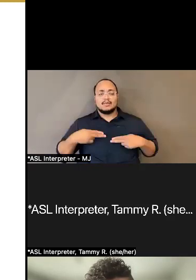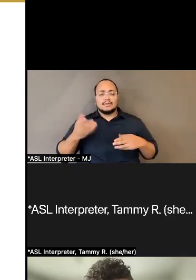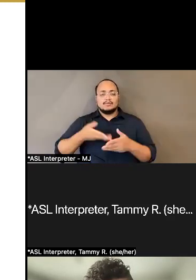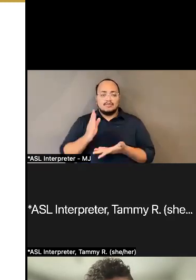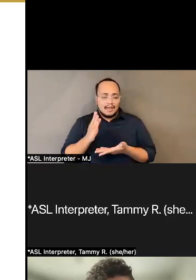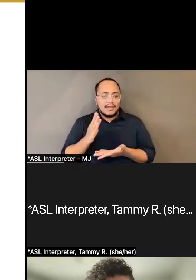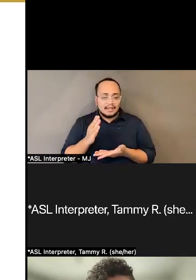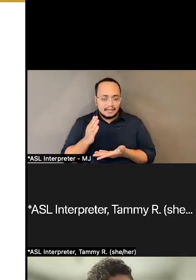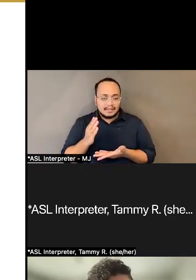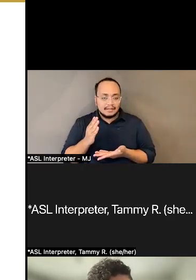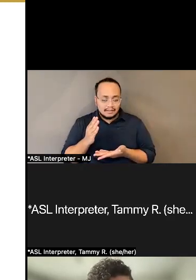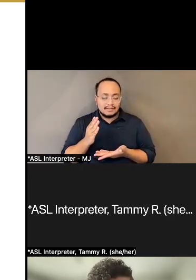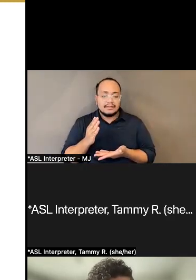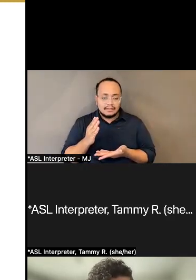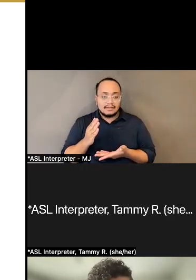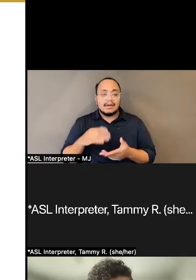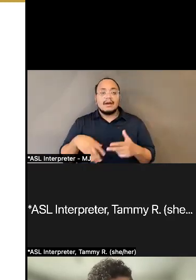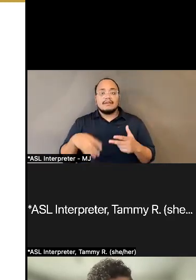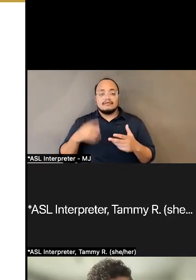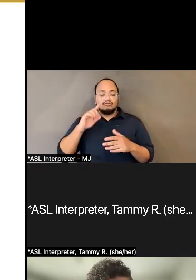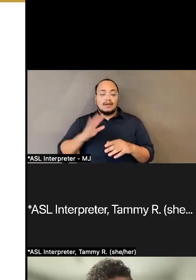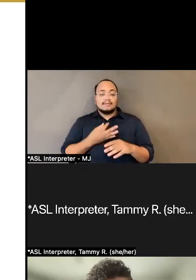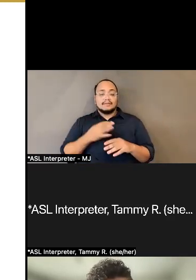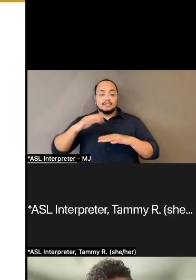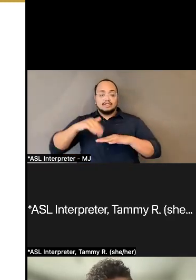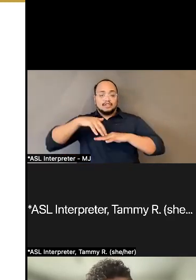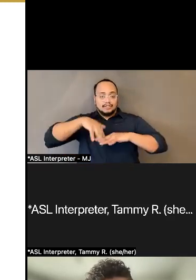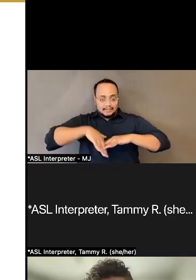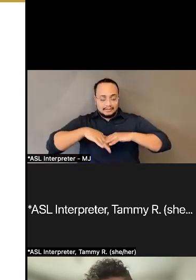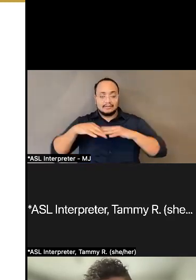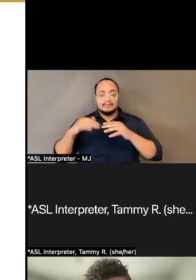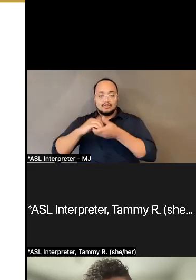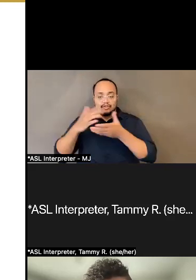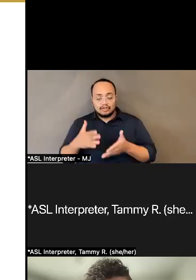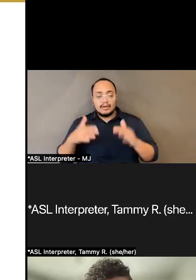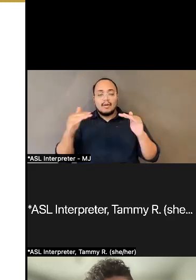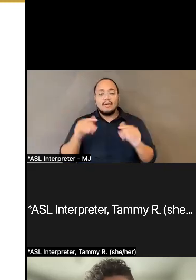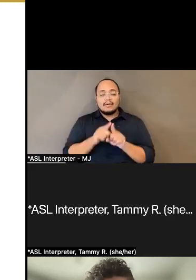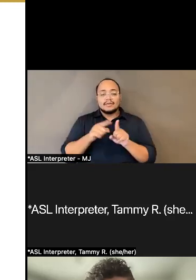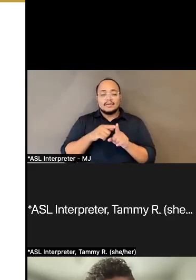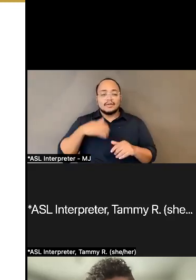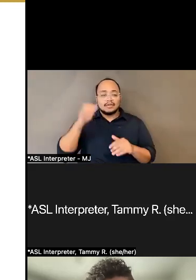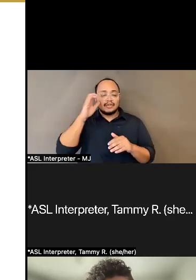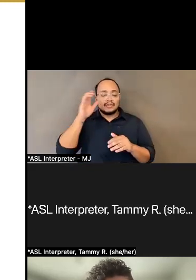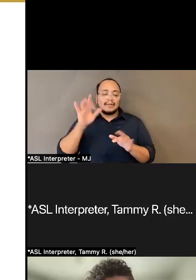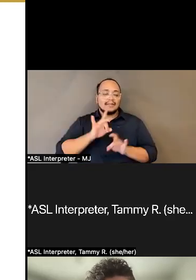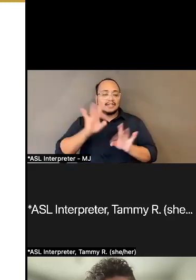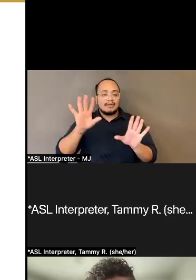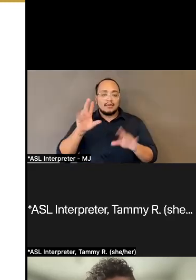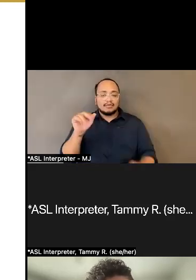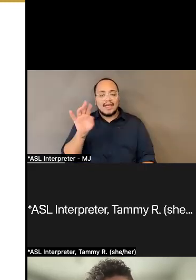Native relatives. And also, I heard the terrible reality that grandmothers